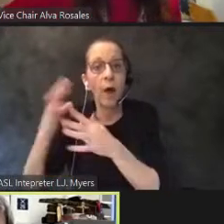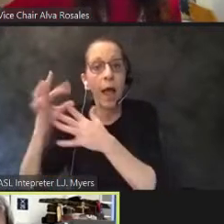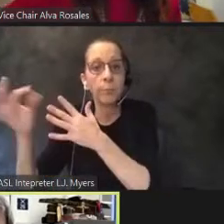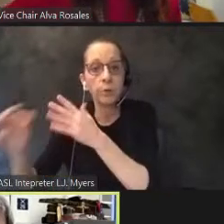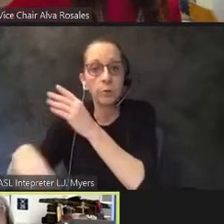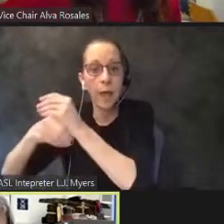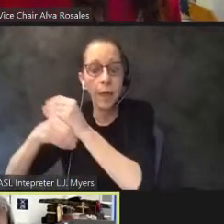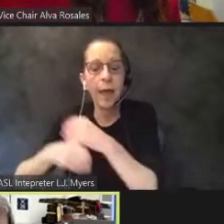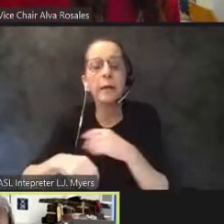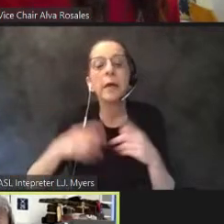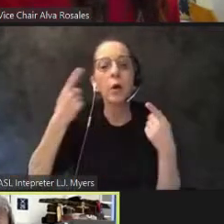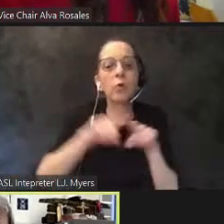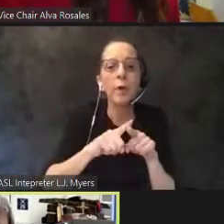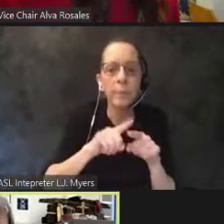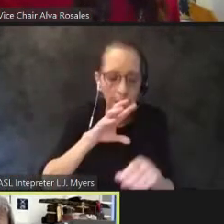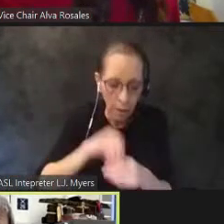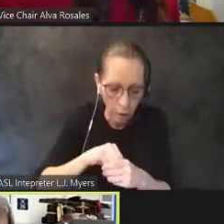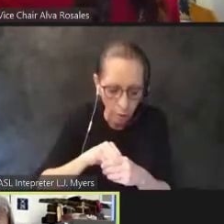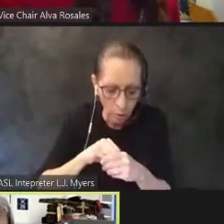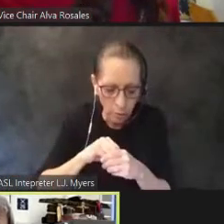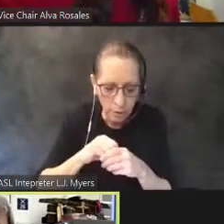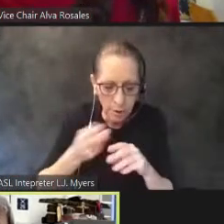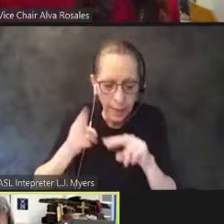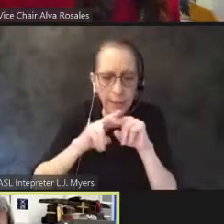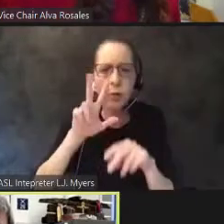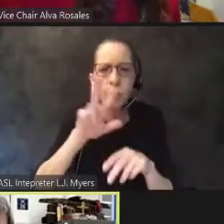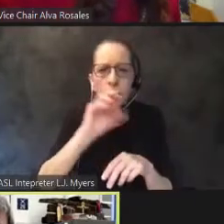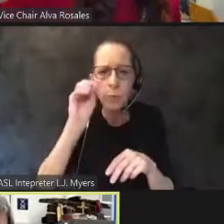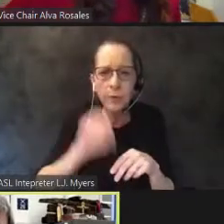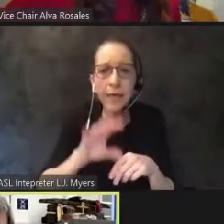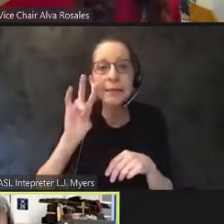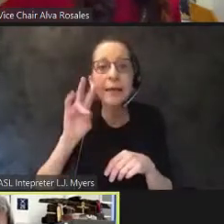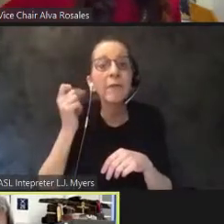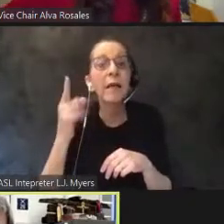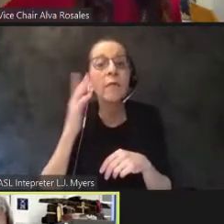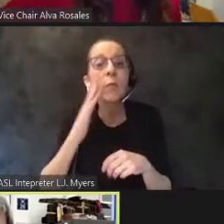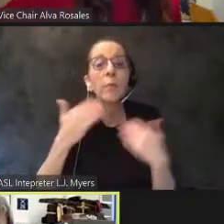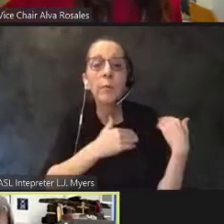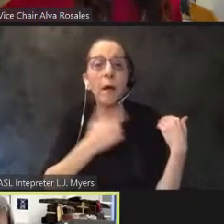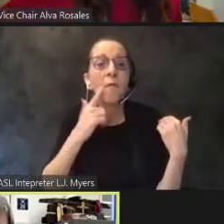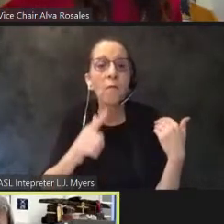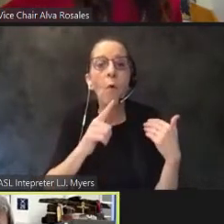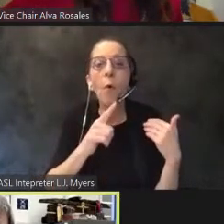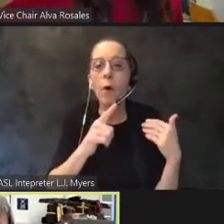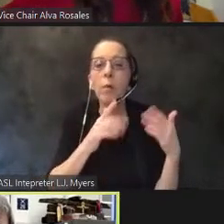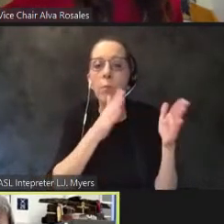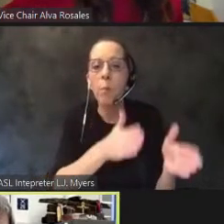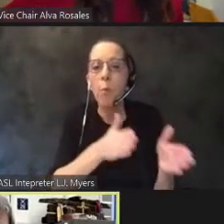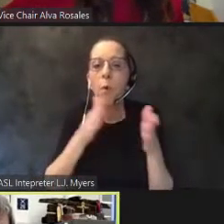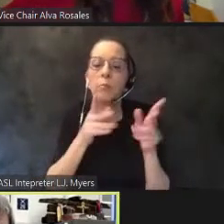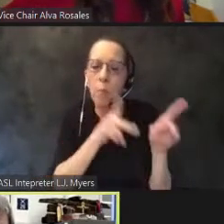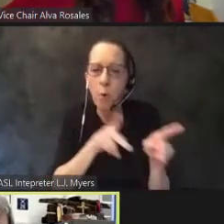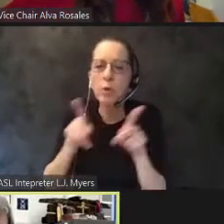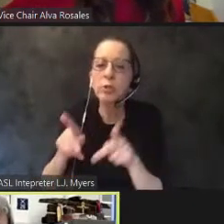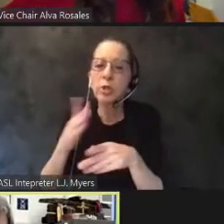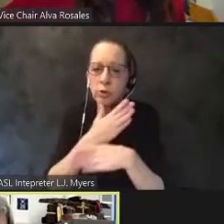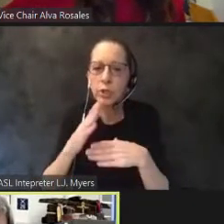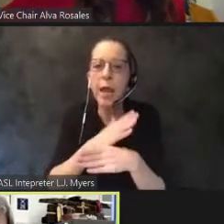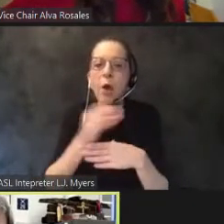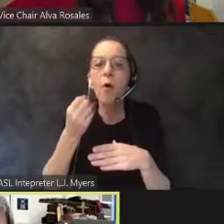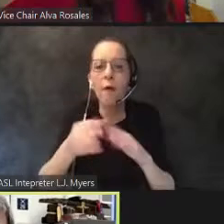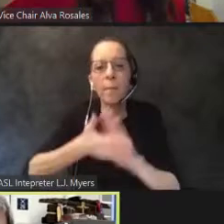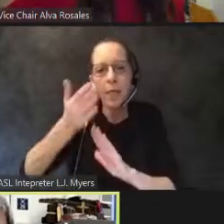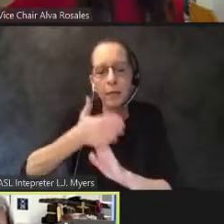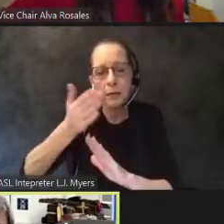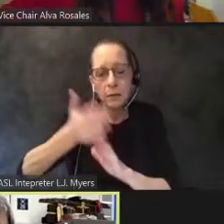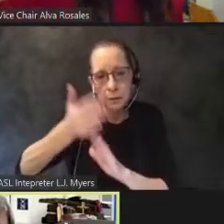agreement includes annual rent escalations of 3%, and 7-Eleven will be responsible for a proportionate share of building operating expenses. The